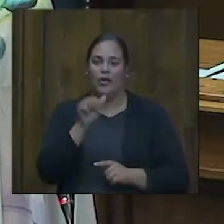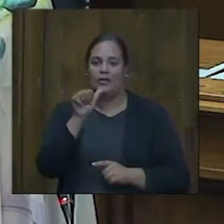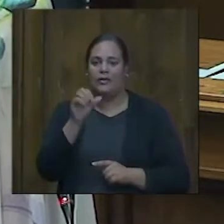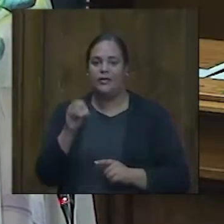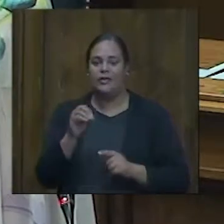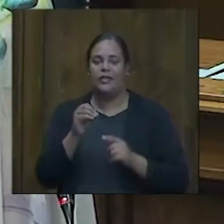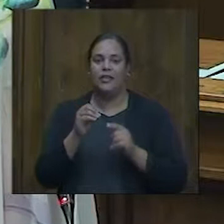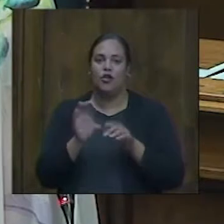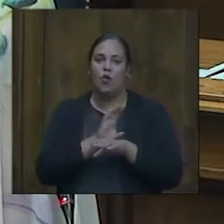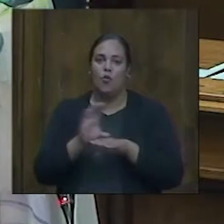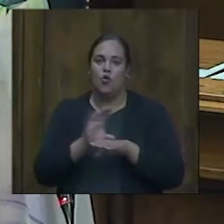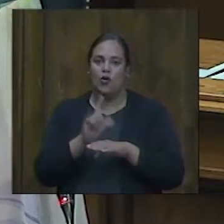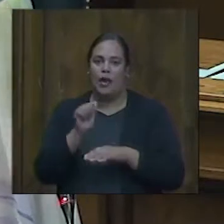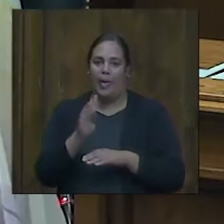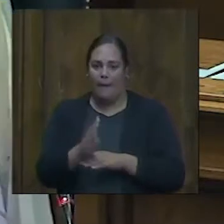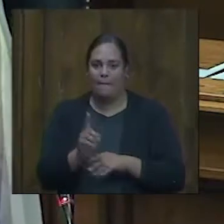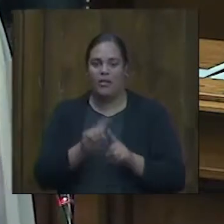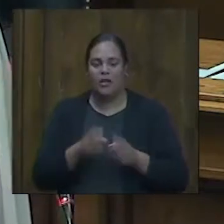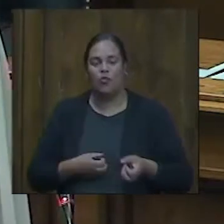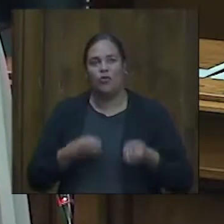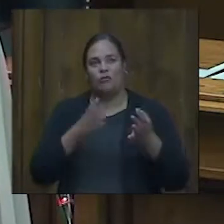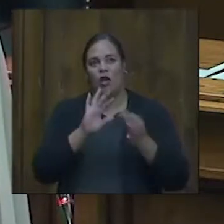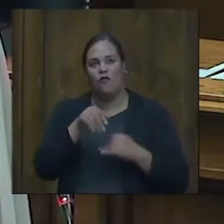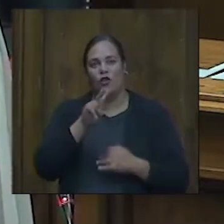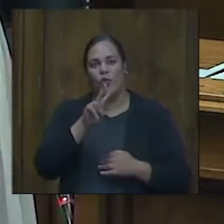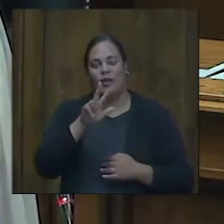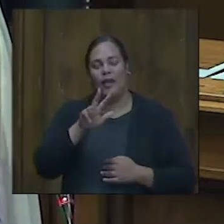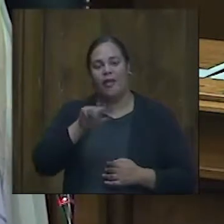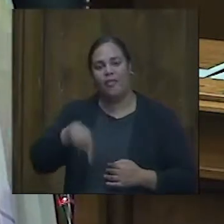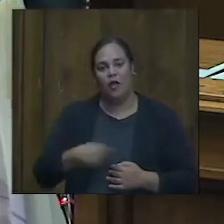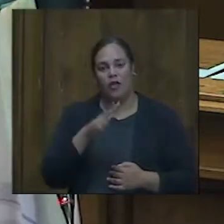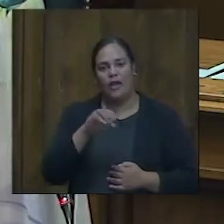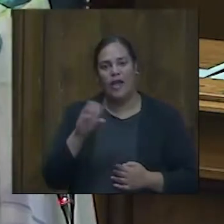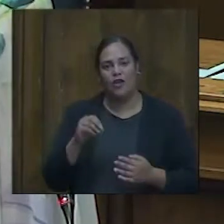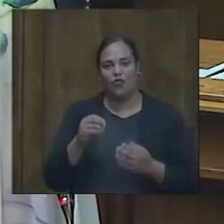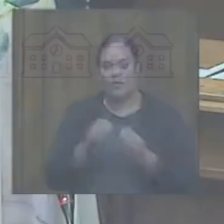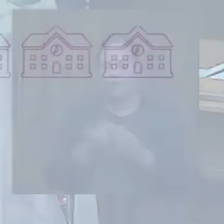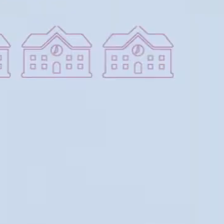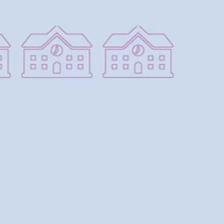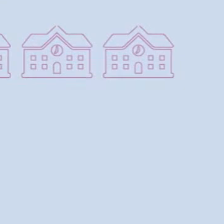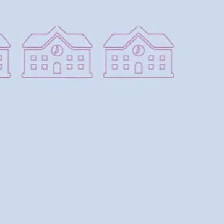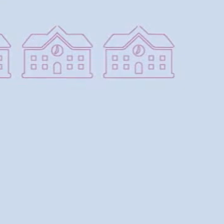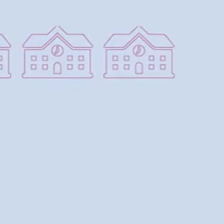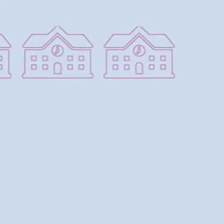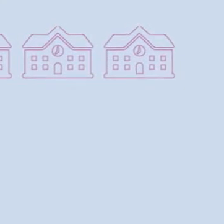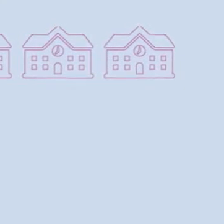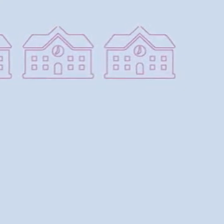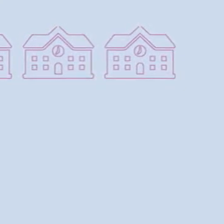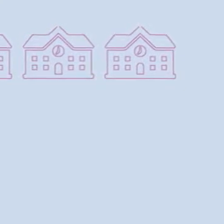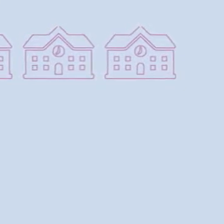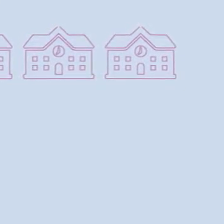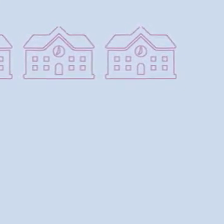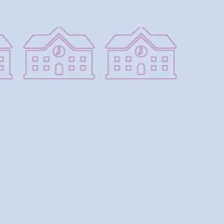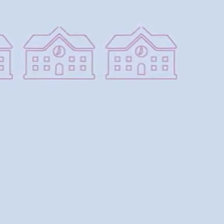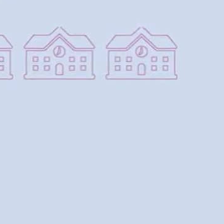computer laboratories, delivered over 28,800 devices, created an online portal